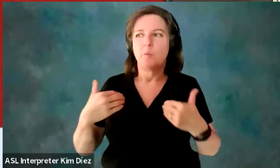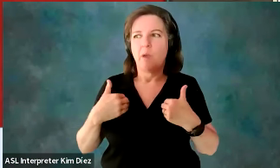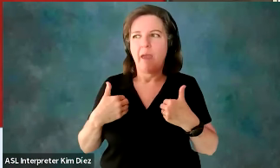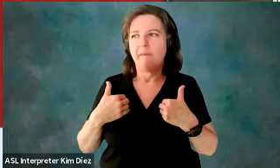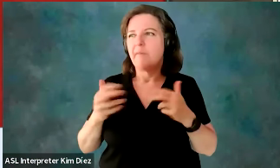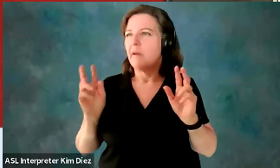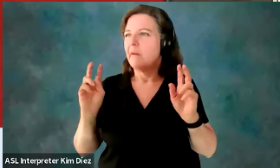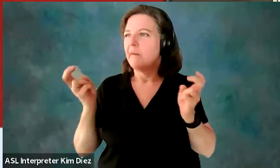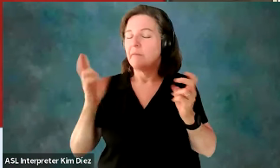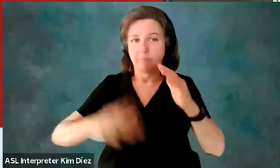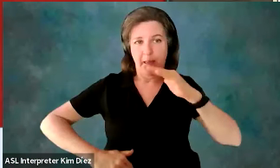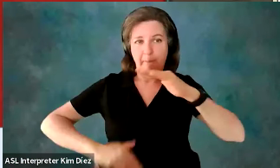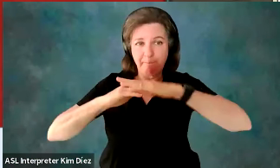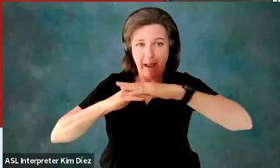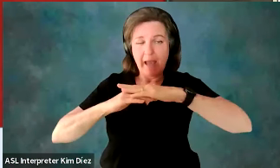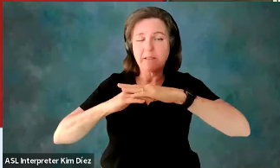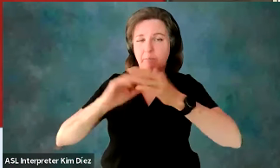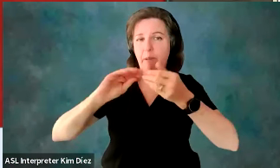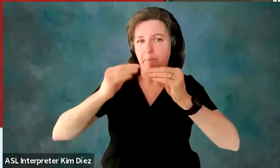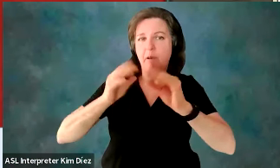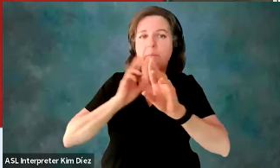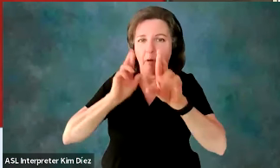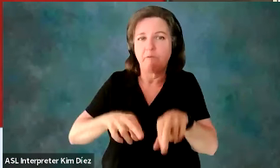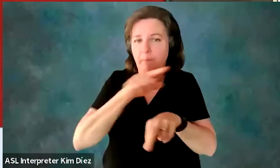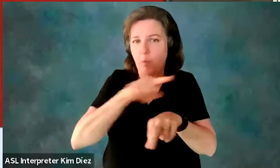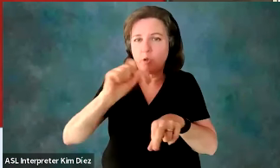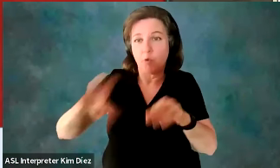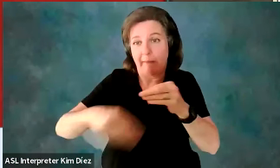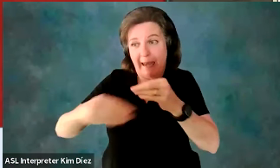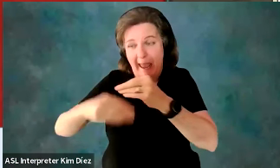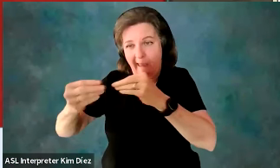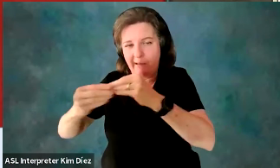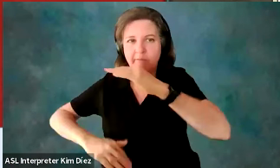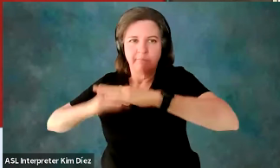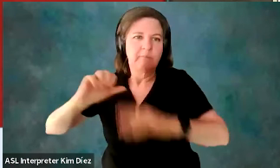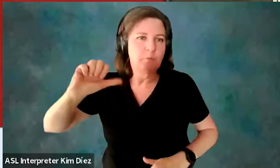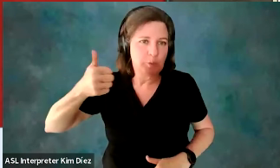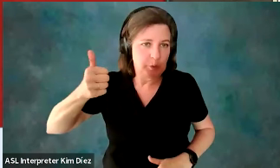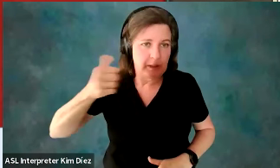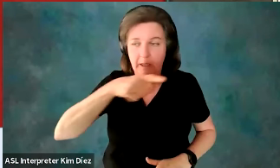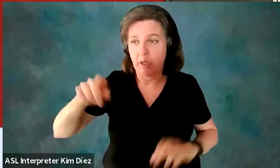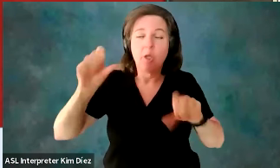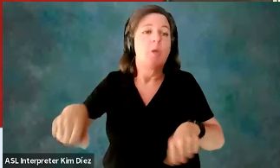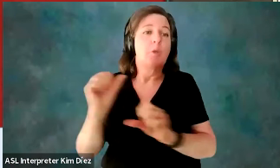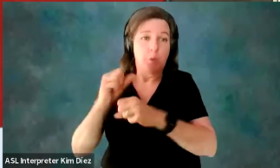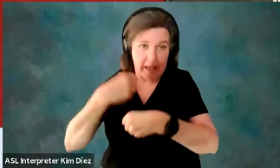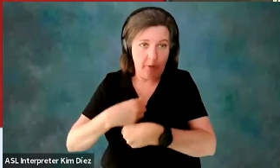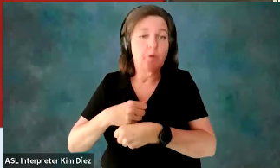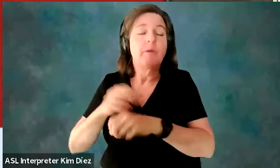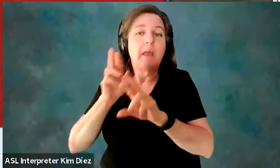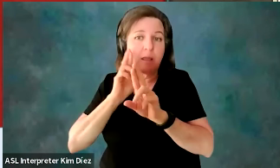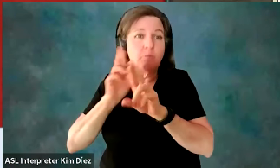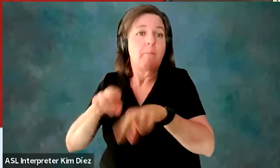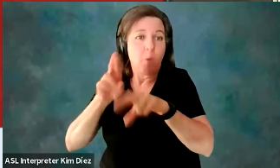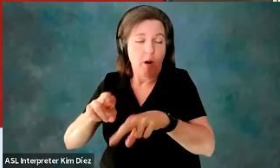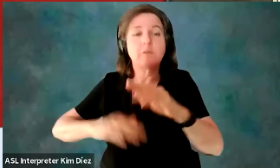But we have a maximum number of reports that I can do. I can generate, and I have up to 10